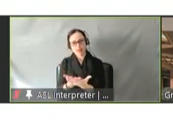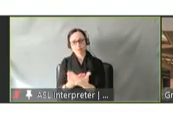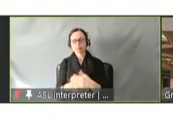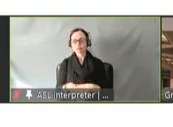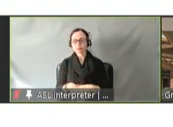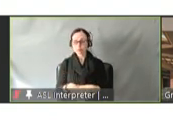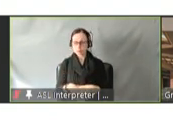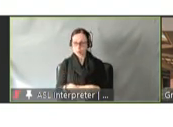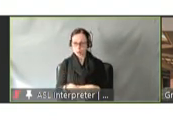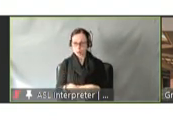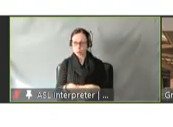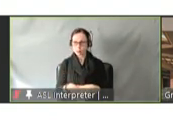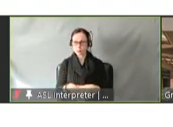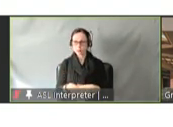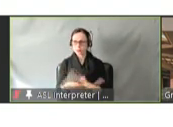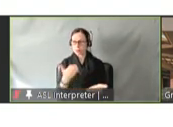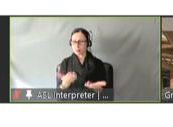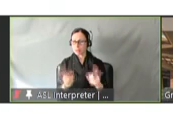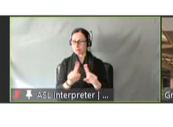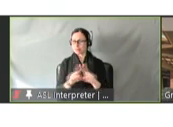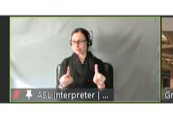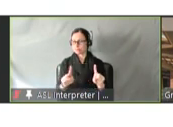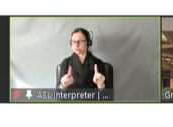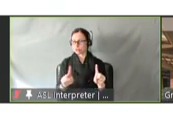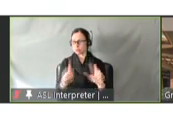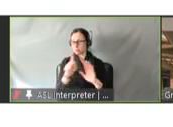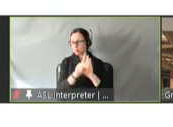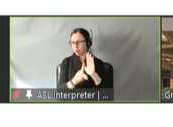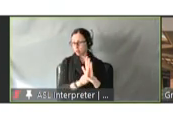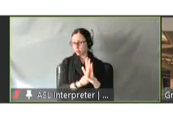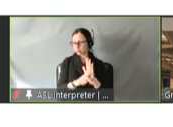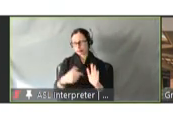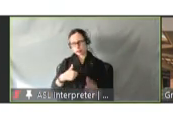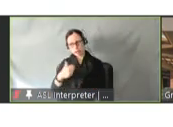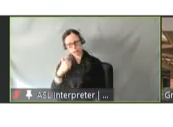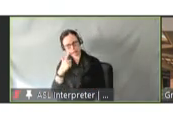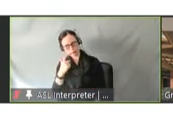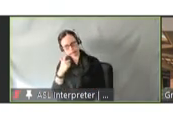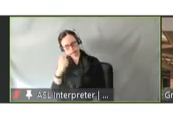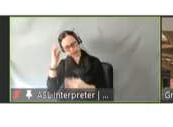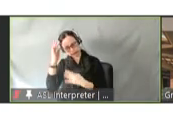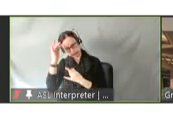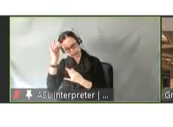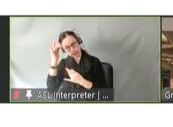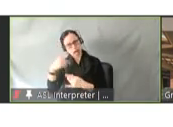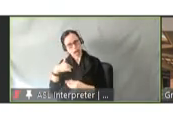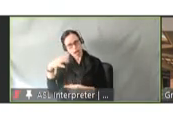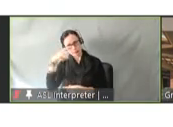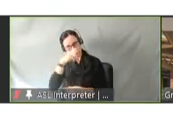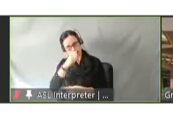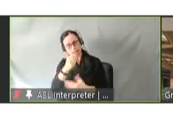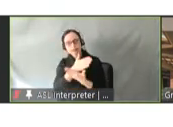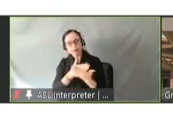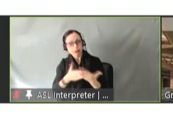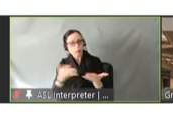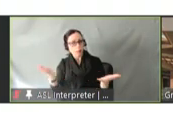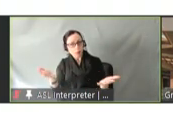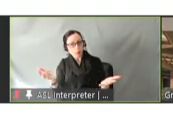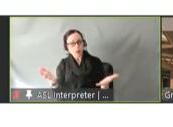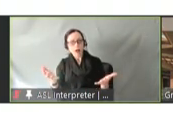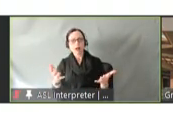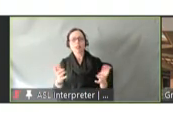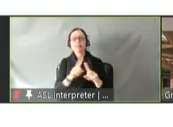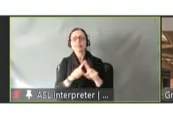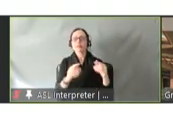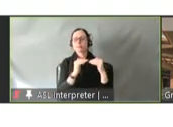contributed to perhaps differences in these policies, I'm speculating, but I am guessing that some of this might be the phase of the pandemic in different countries